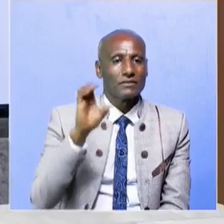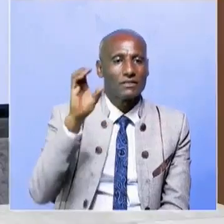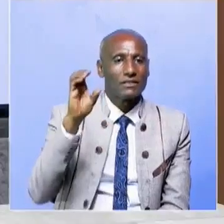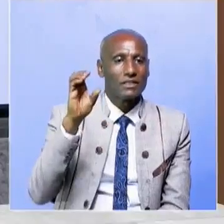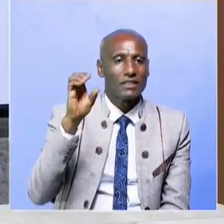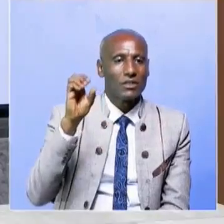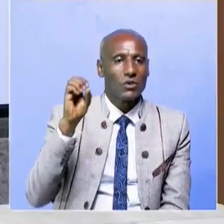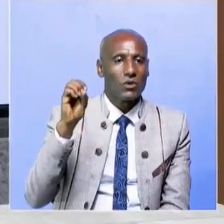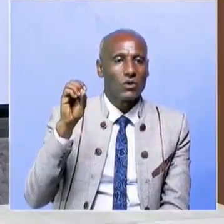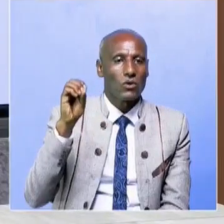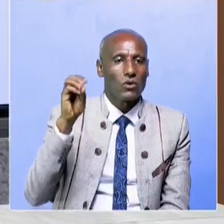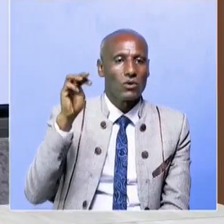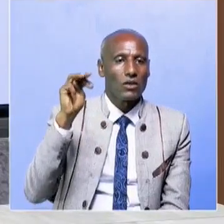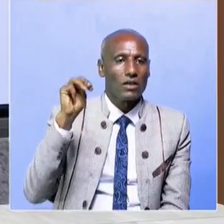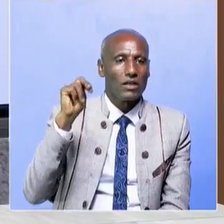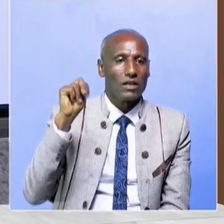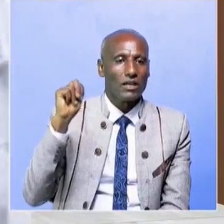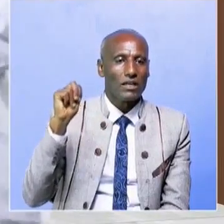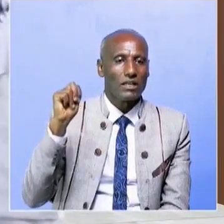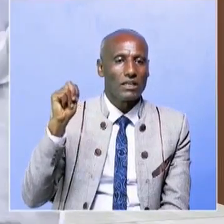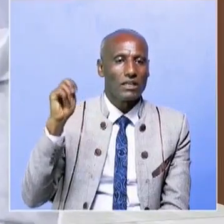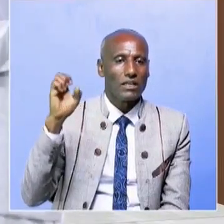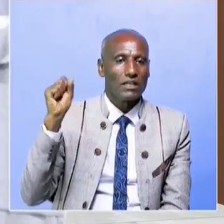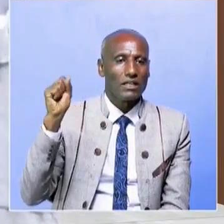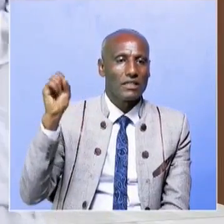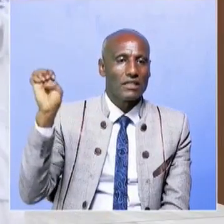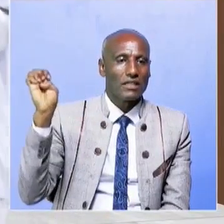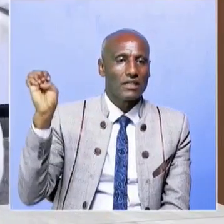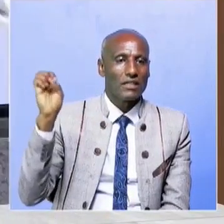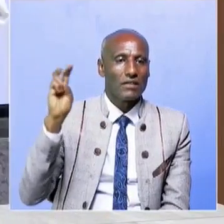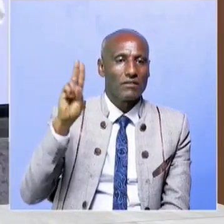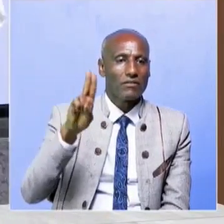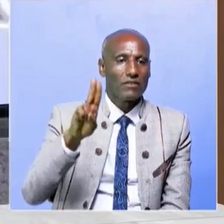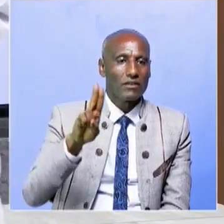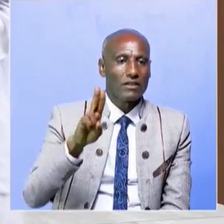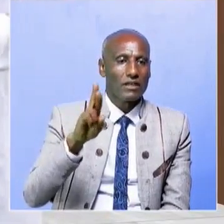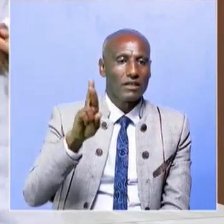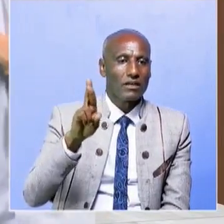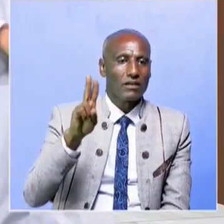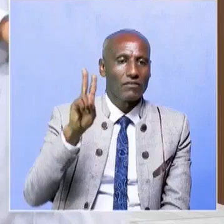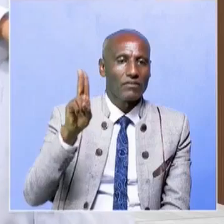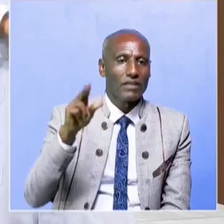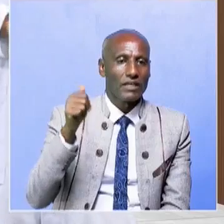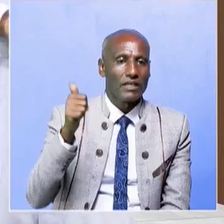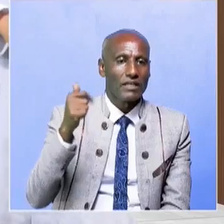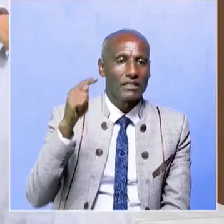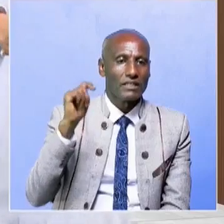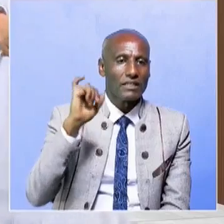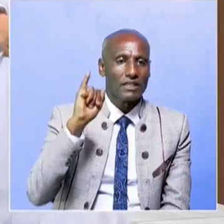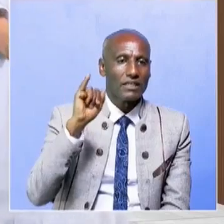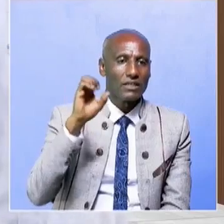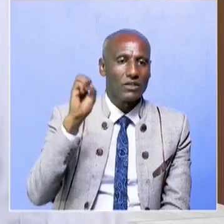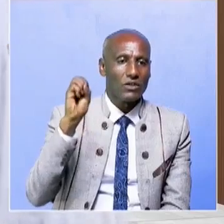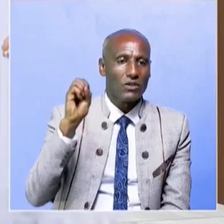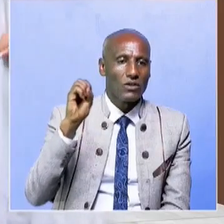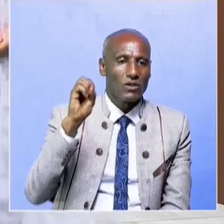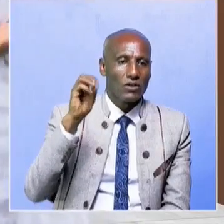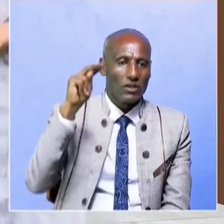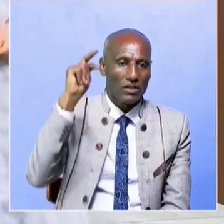The conservation is protecting the wildlife as much as possible is the answer.